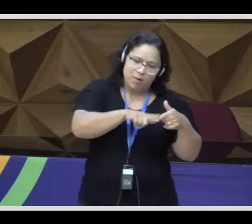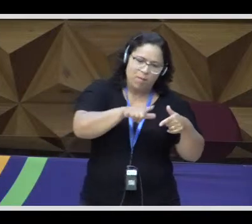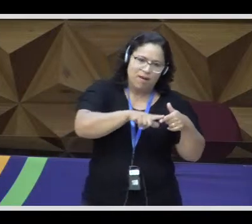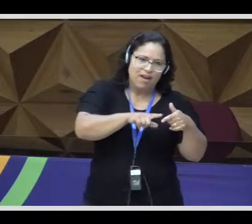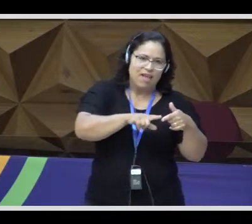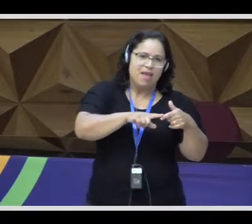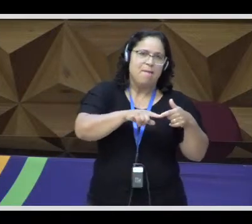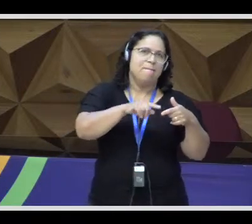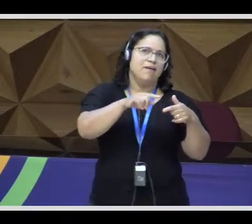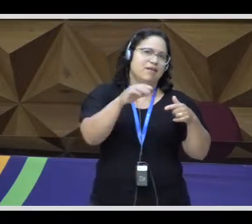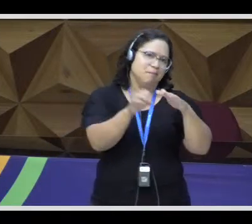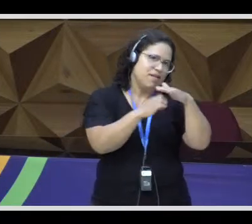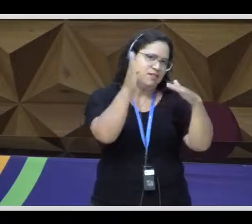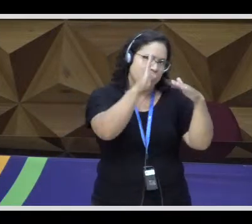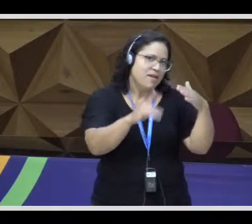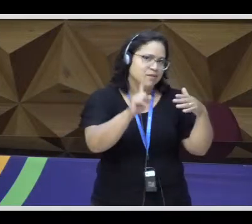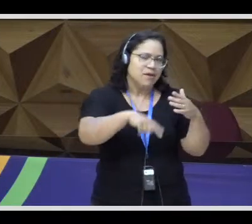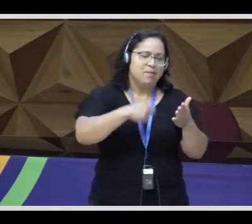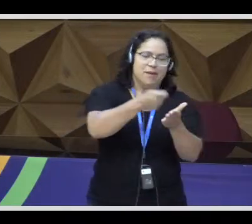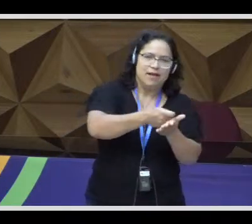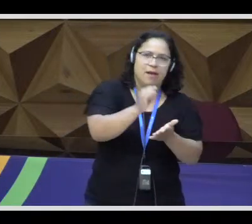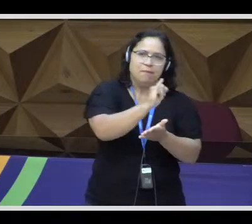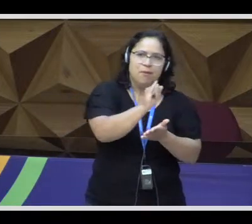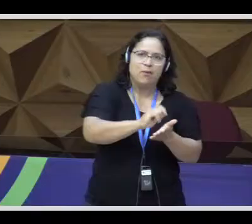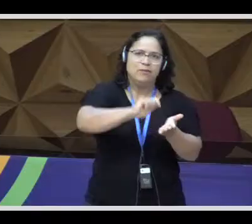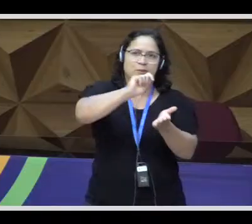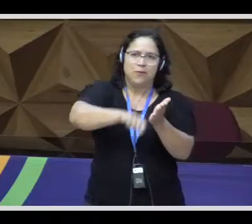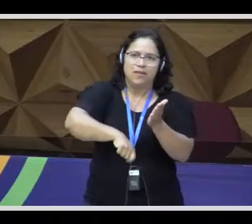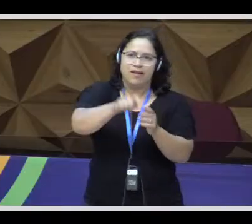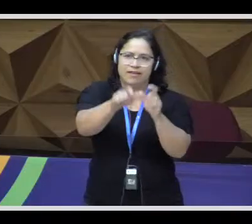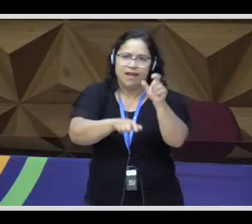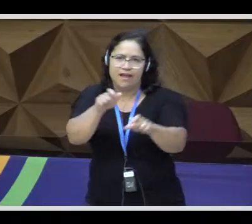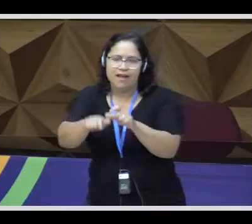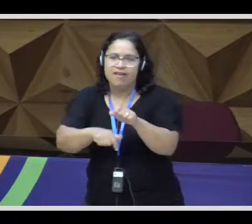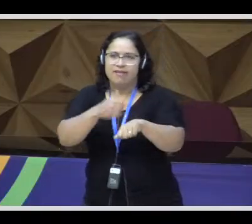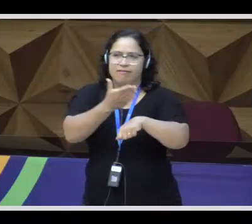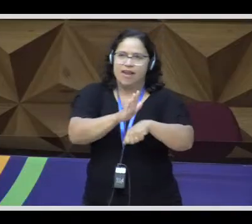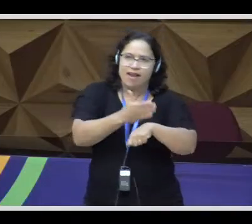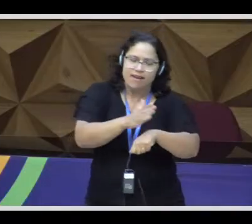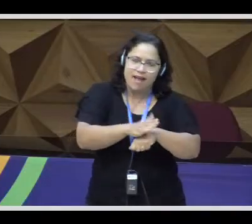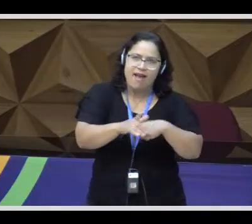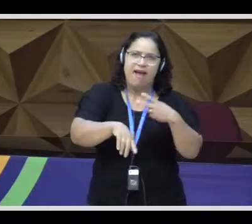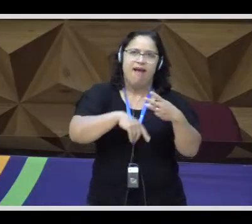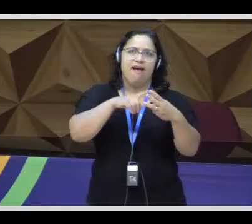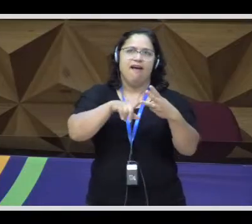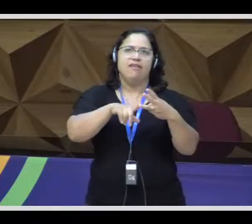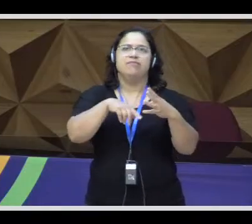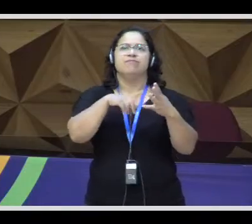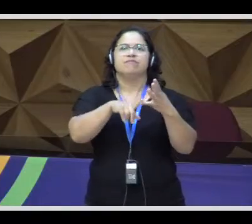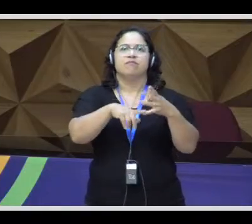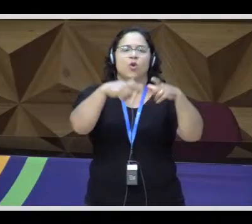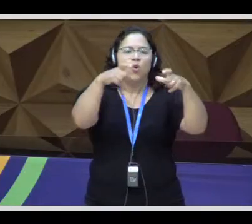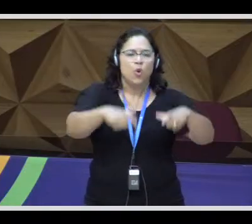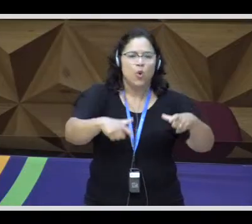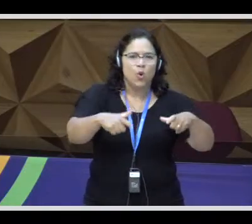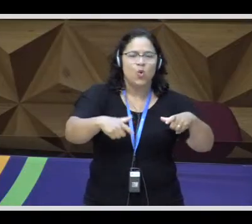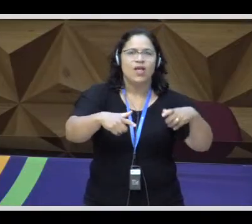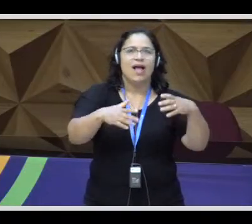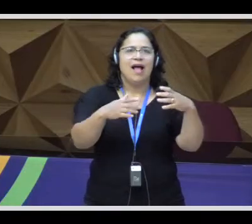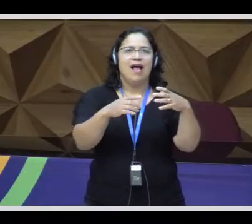taxes, hiring people, training people, maintaining a space, you know, all